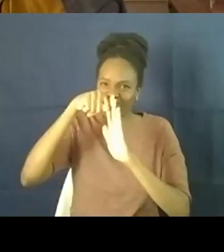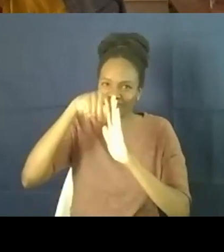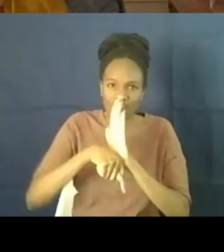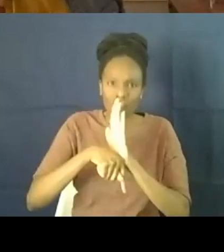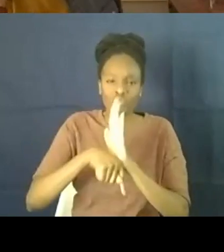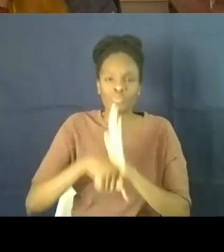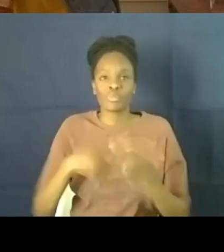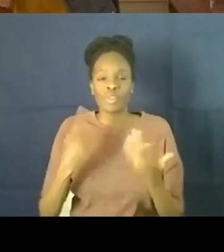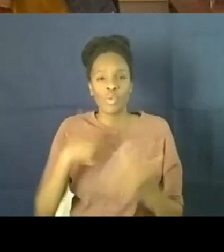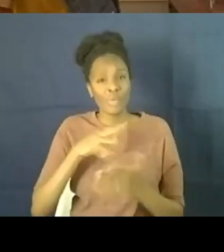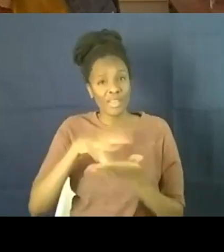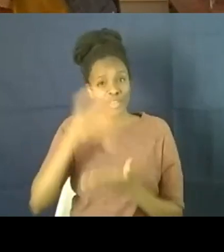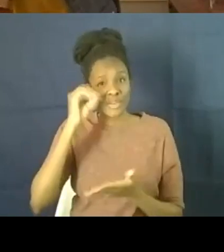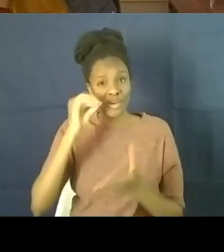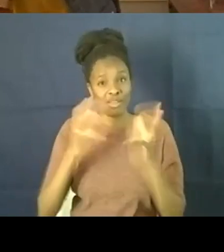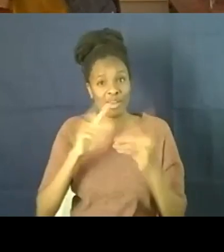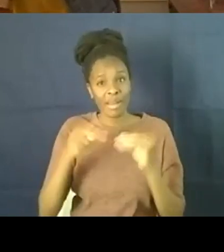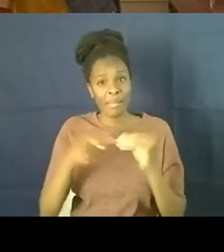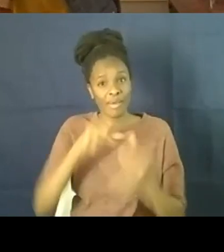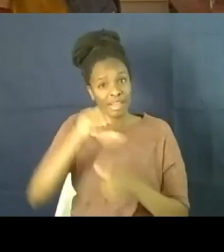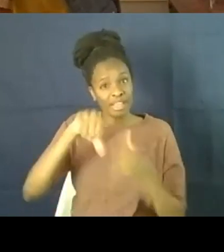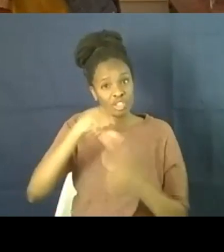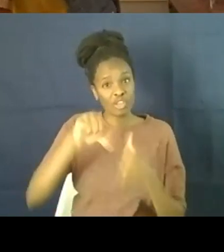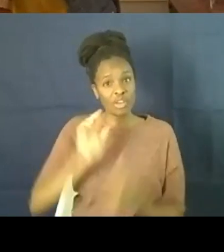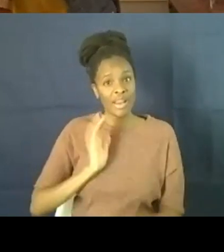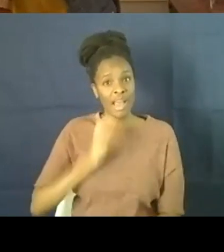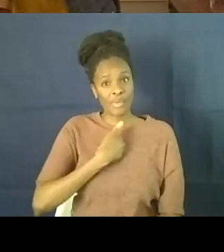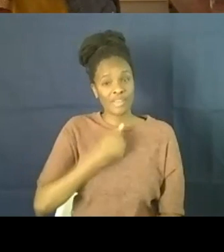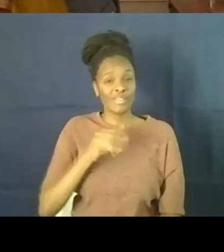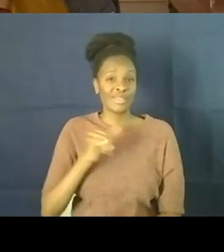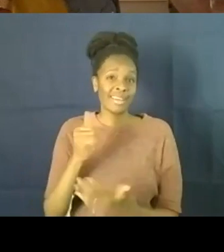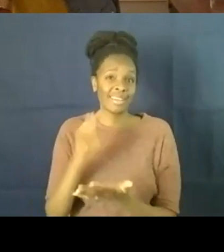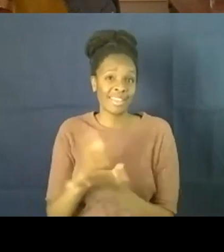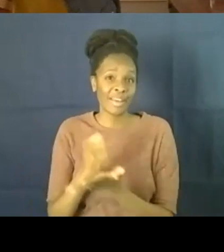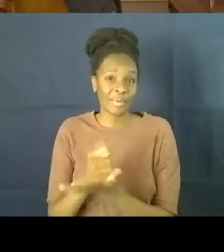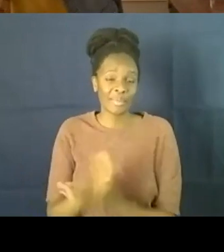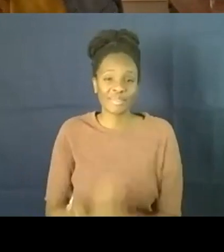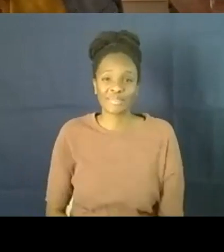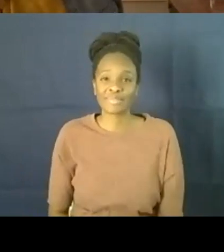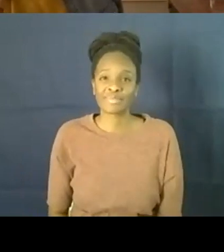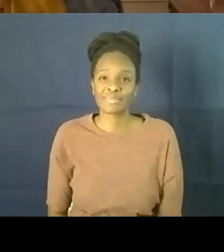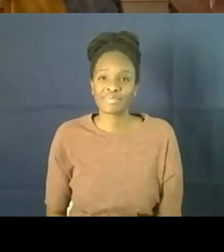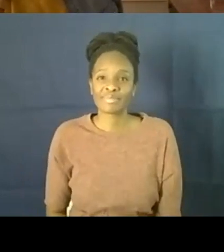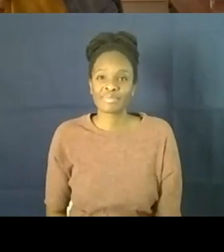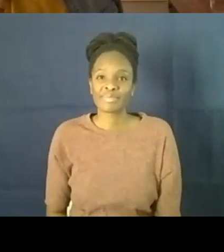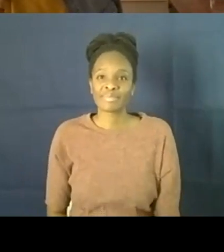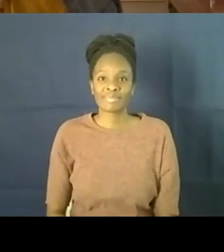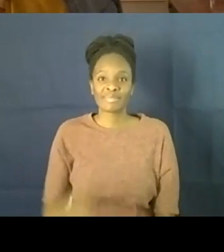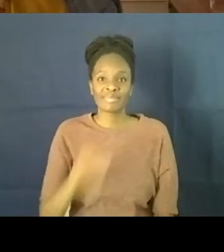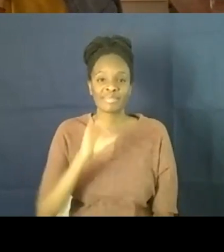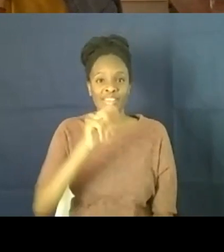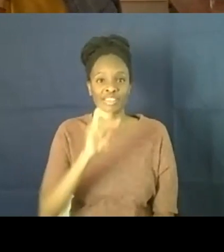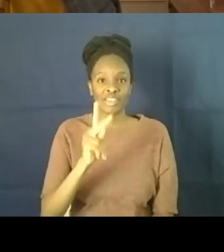each other. We learned a lot about ourselves, and it was like therapy that paid you instead. Yeah, that's such a good idea. I just want to say John